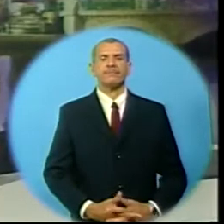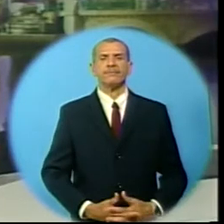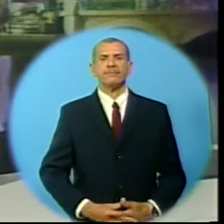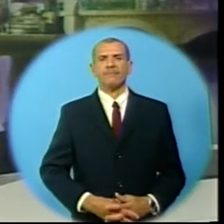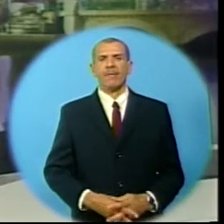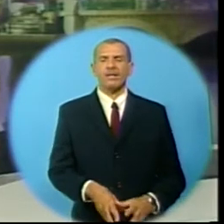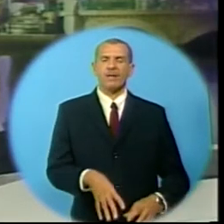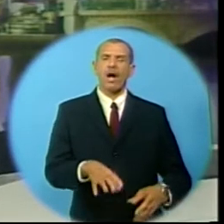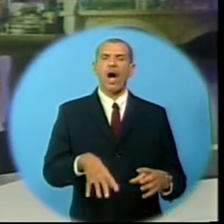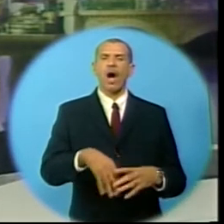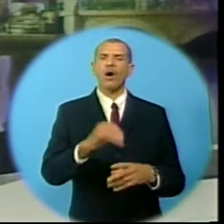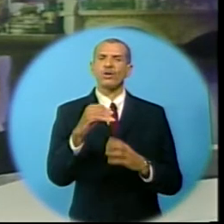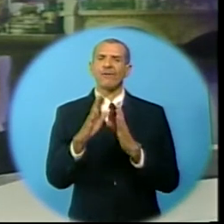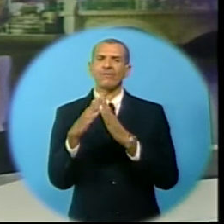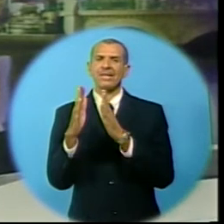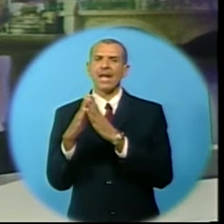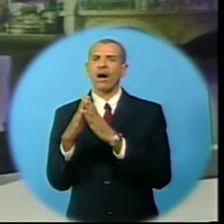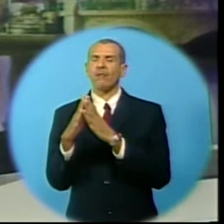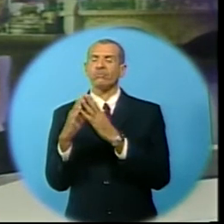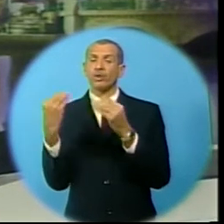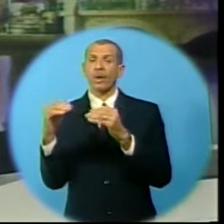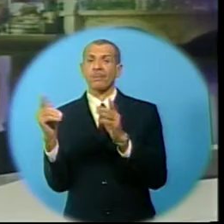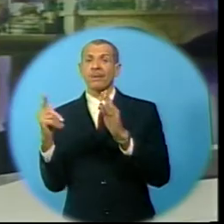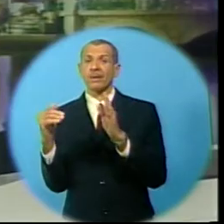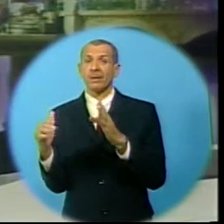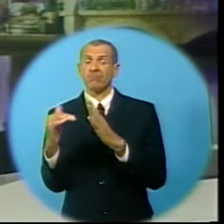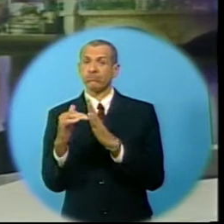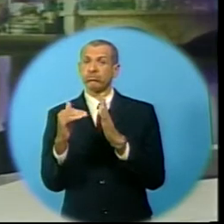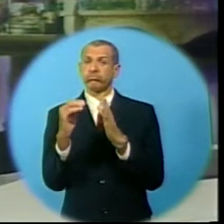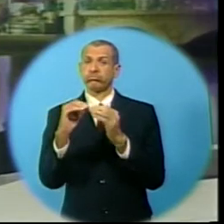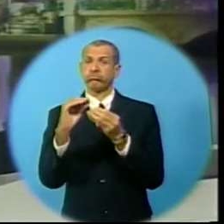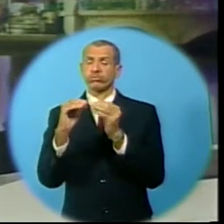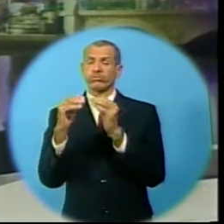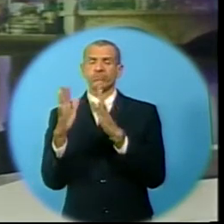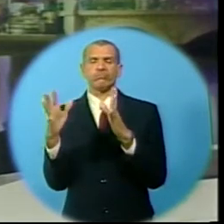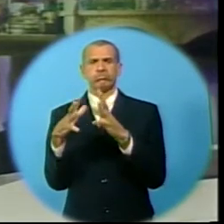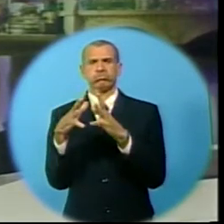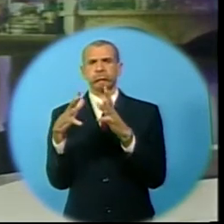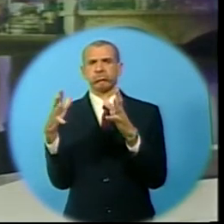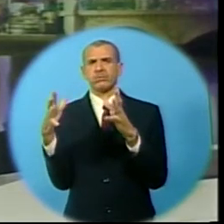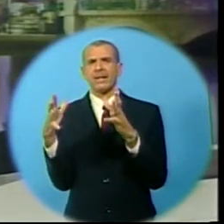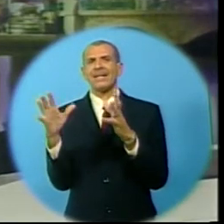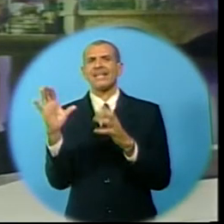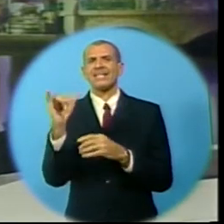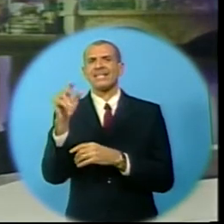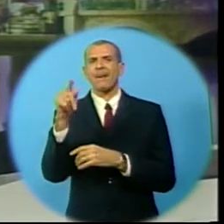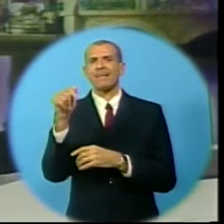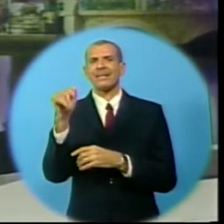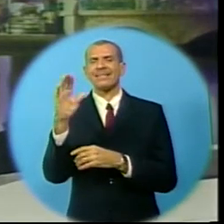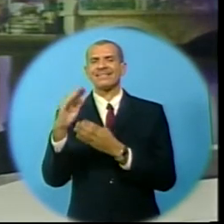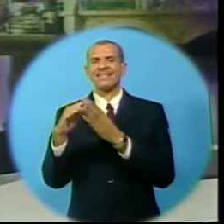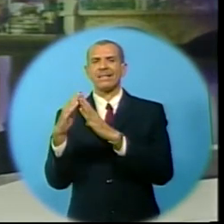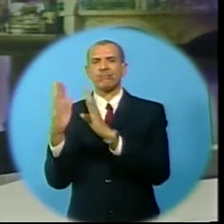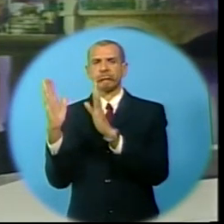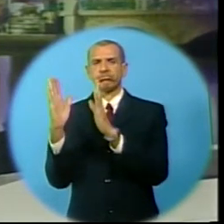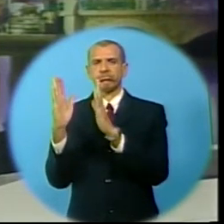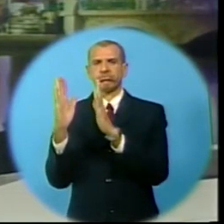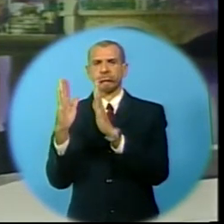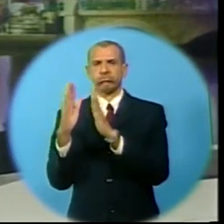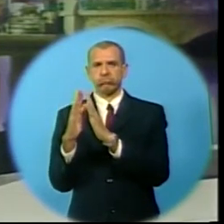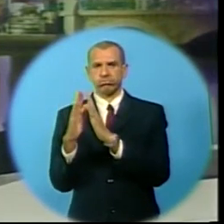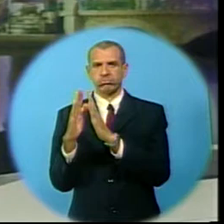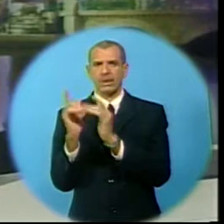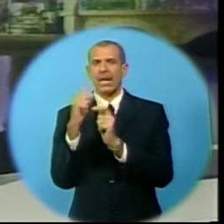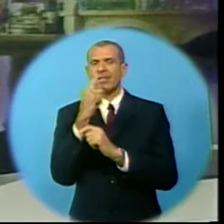As out-of-town shopping centers continue to grow, interest in the capital city will decline. President of the Barbados Town Planning